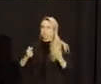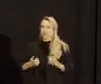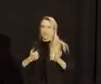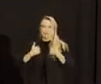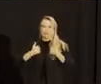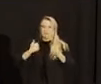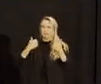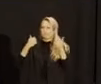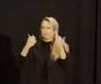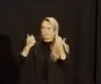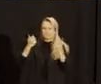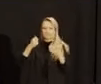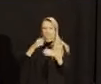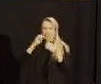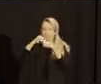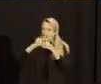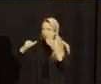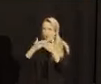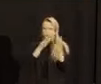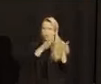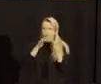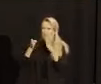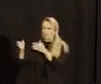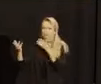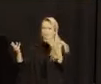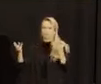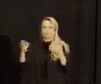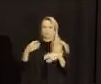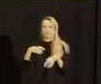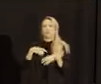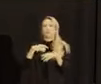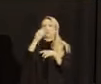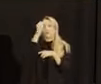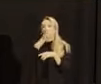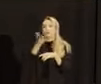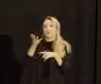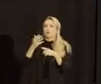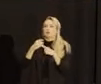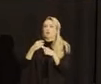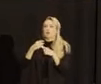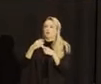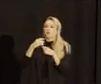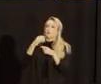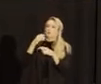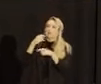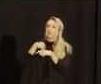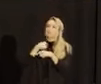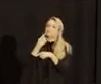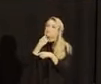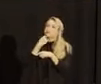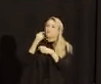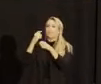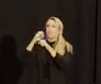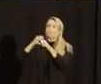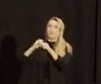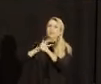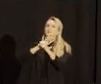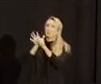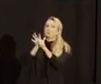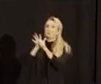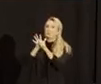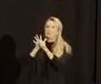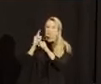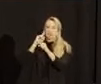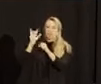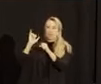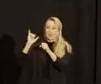I catch myself because I will use the past tense as if the pandemic is not still disrupting so